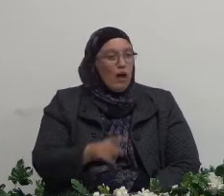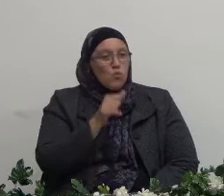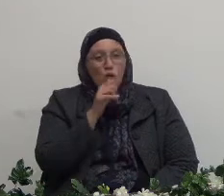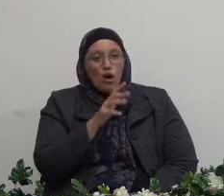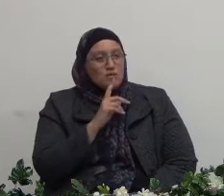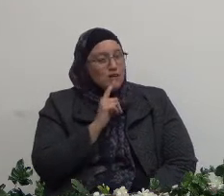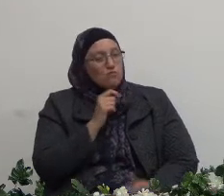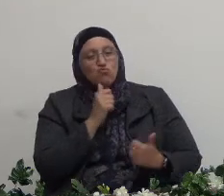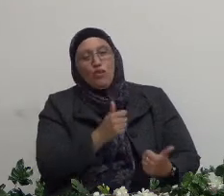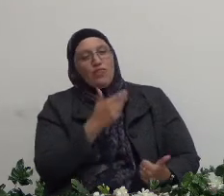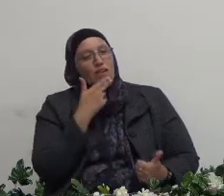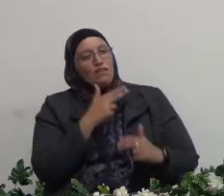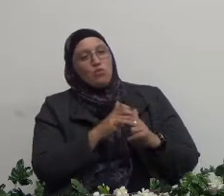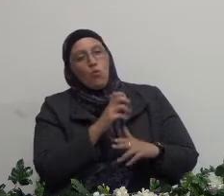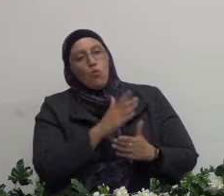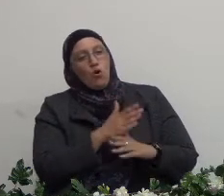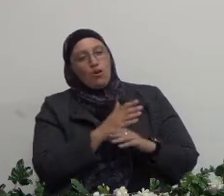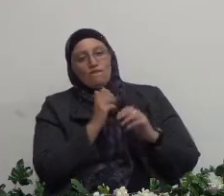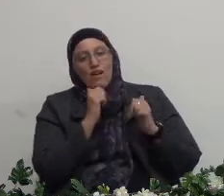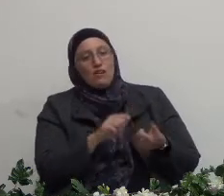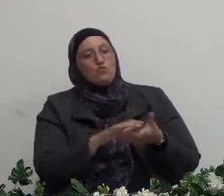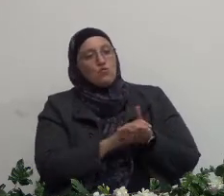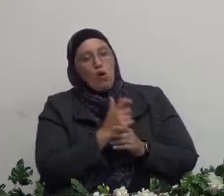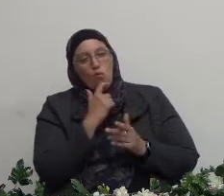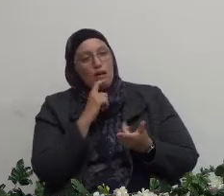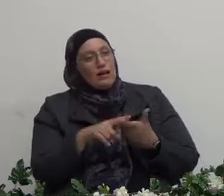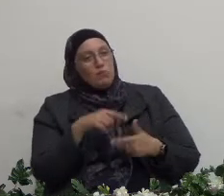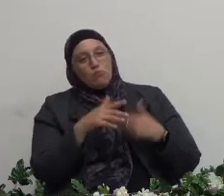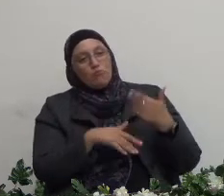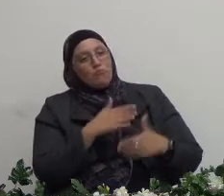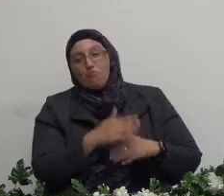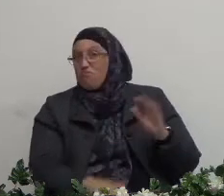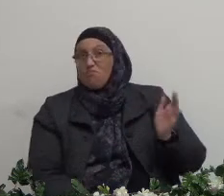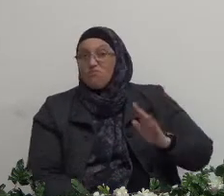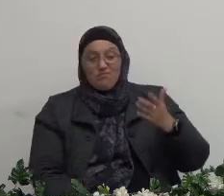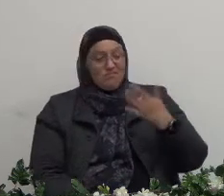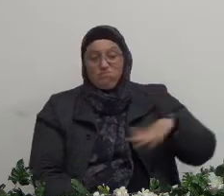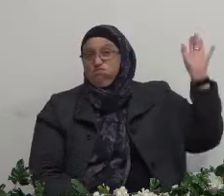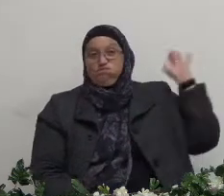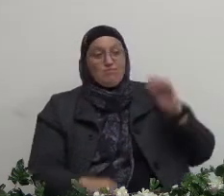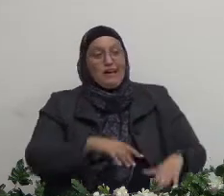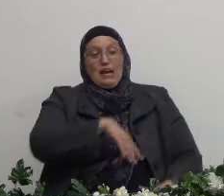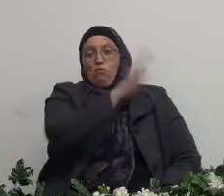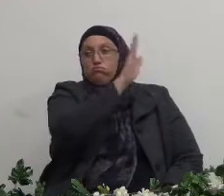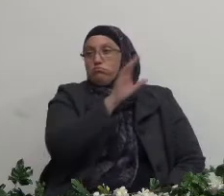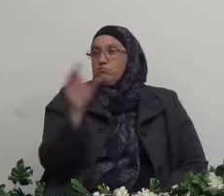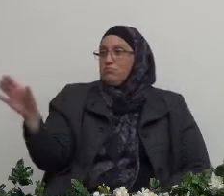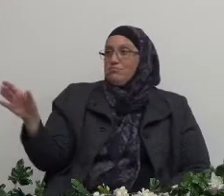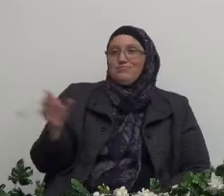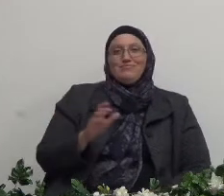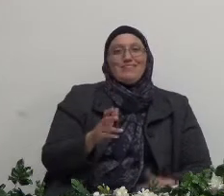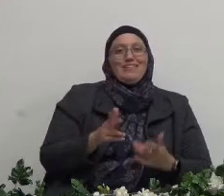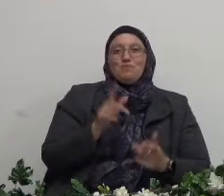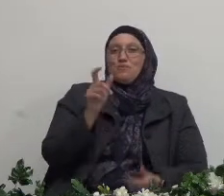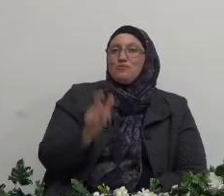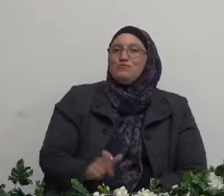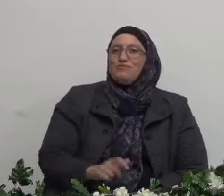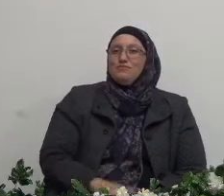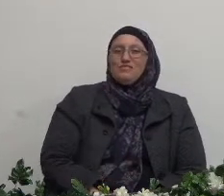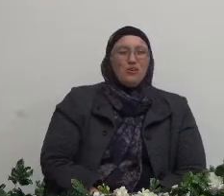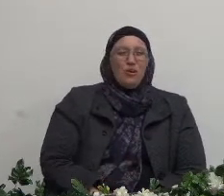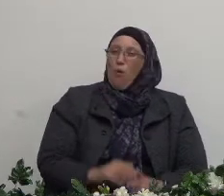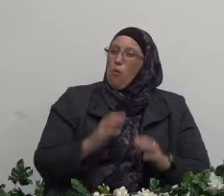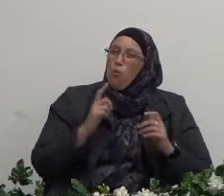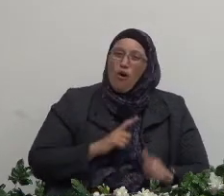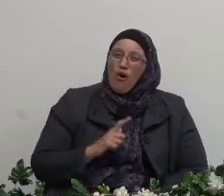appreciate your loyalty. Due to this loyalty, we're just going to keep you as an employee with us. No, your time will be up. So that this